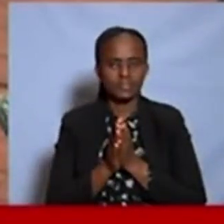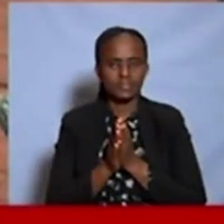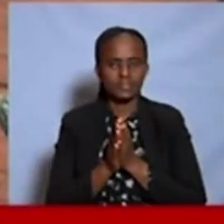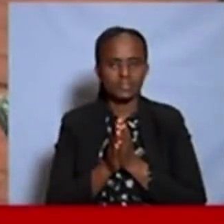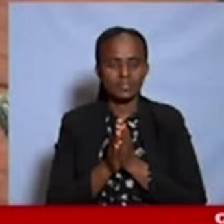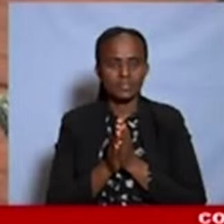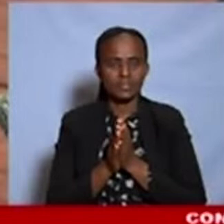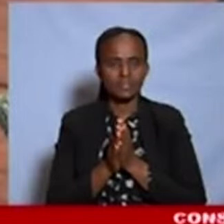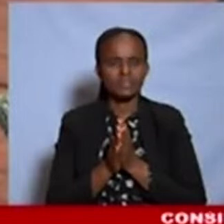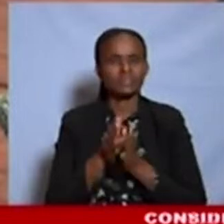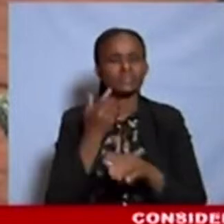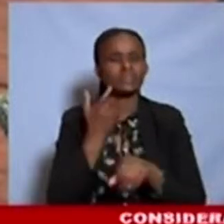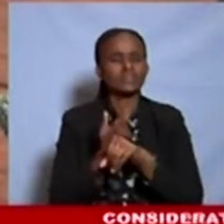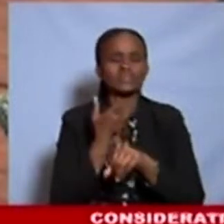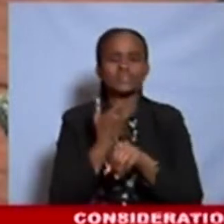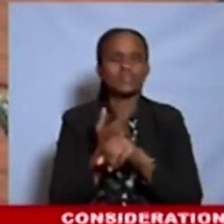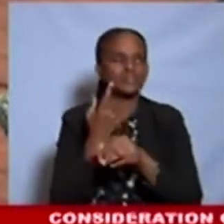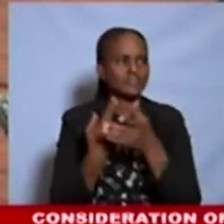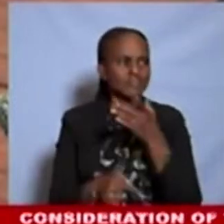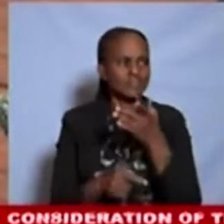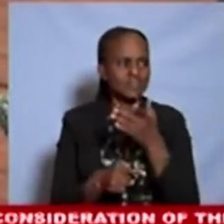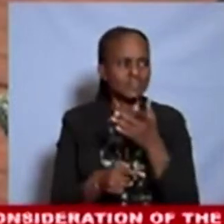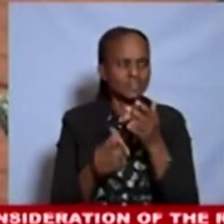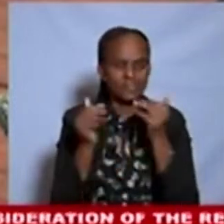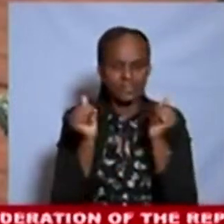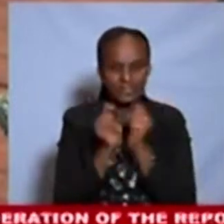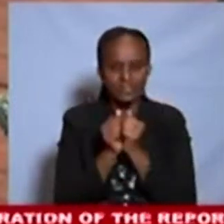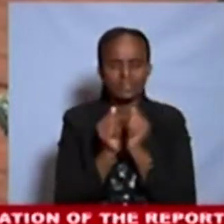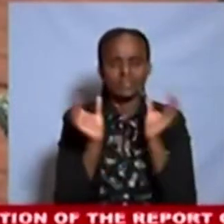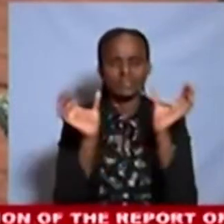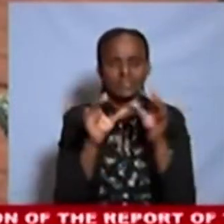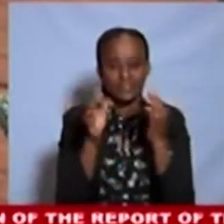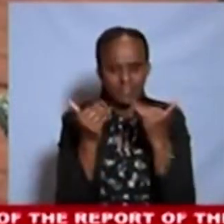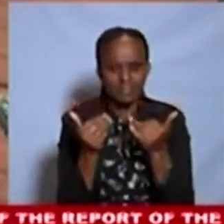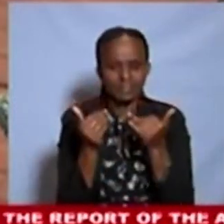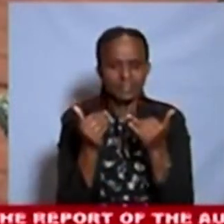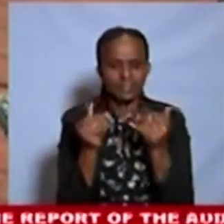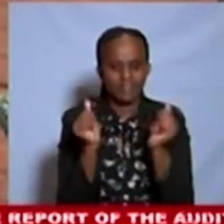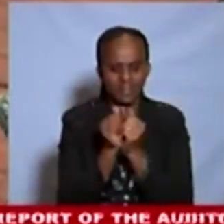What is so difficult with the council